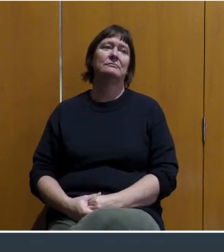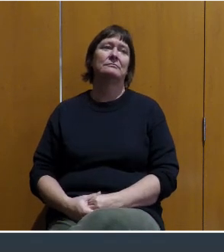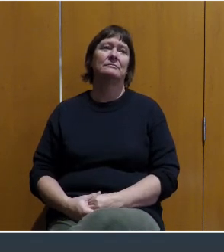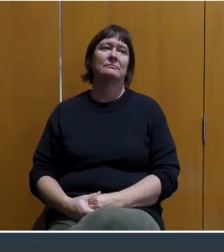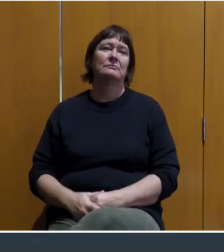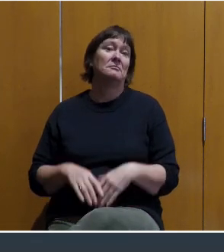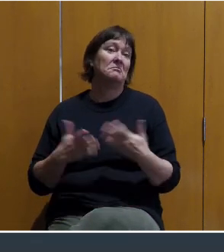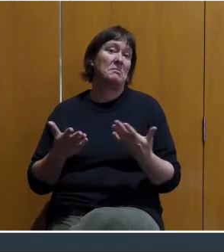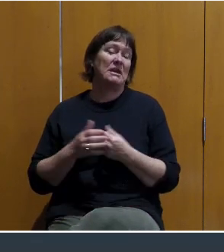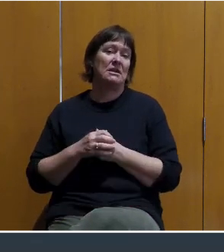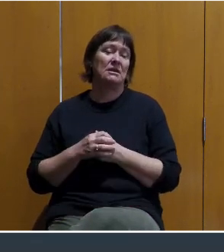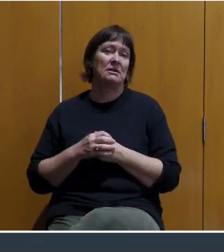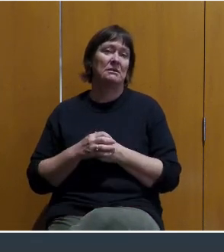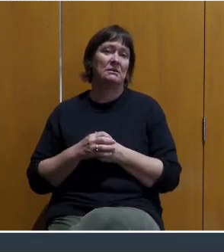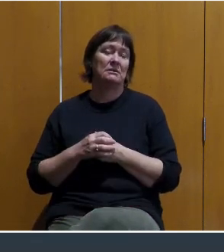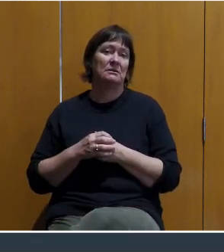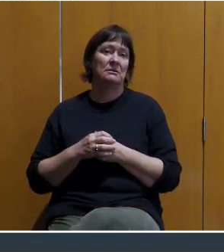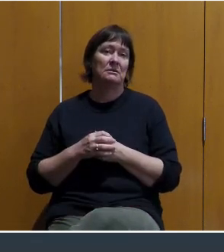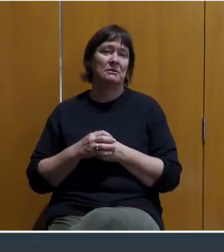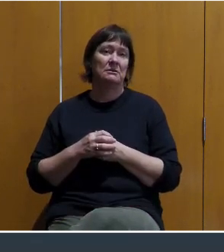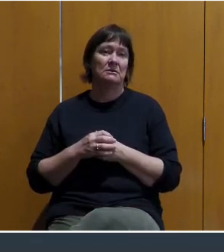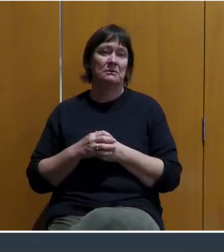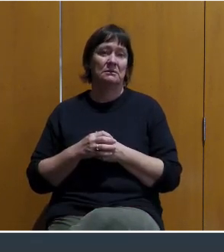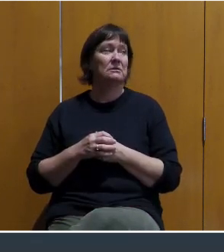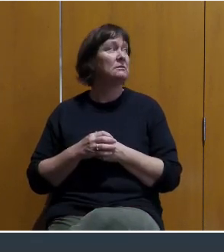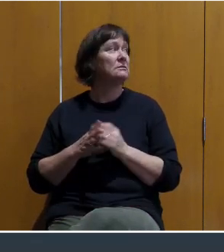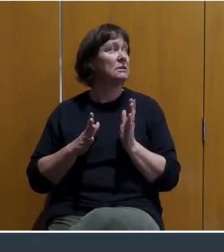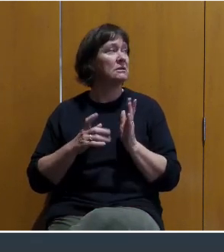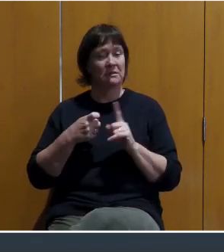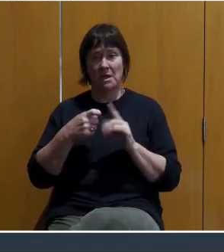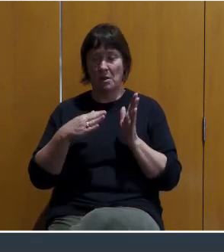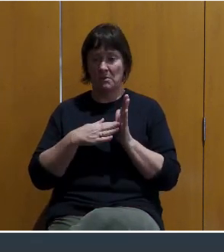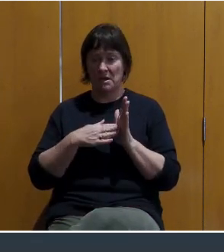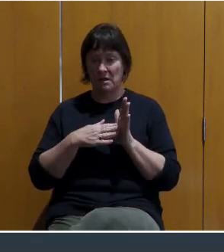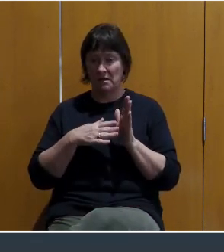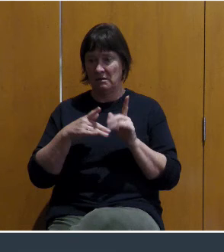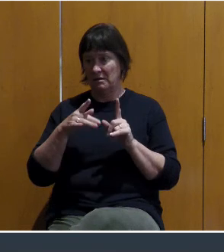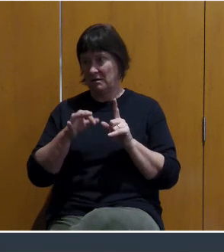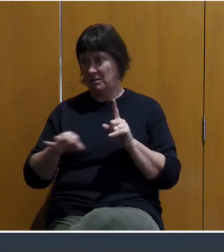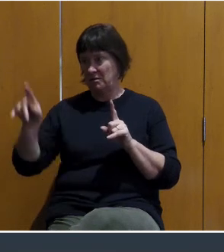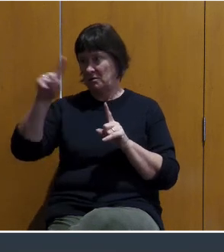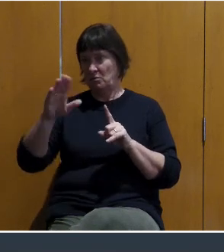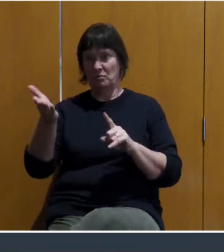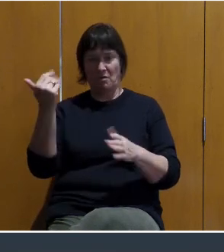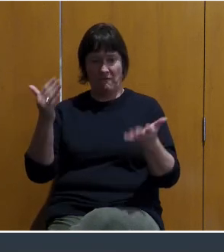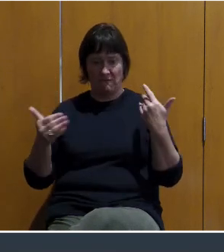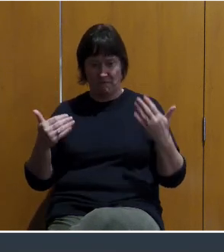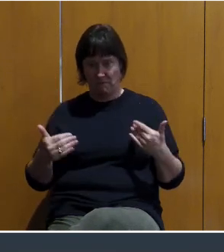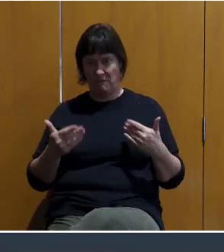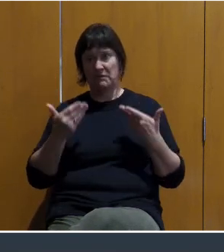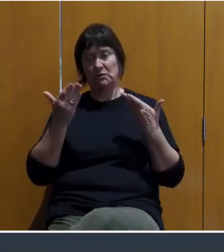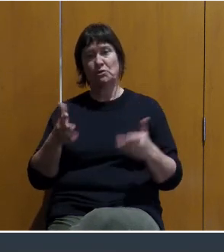And it might just be a case of taking those kilometre circles off but showing the actual reserve areas that can be that dog owners can